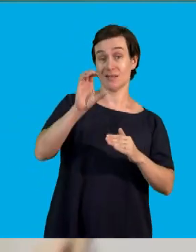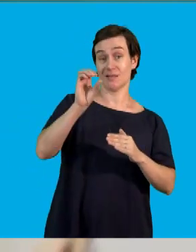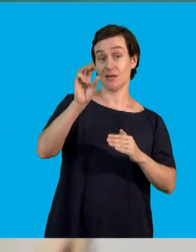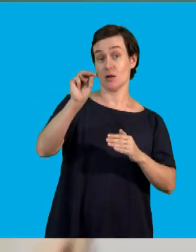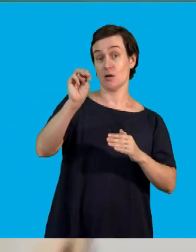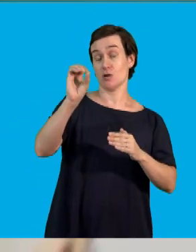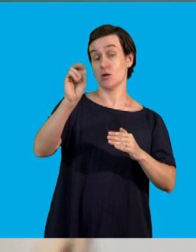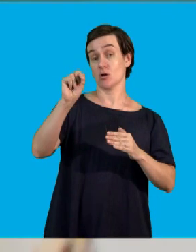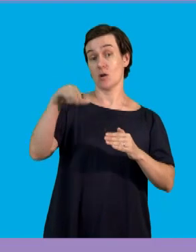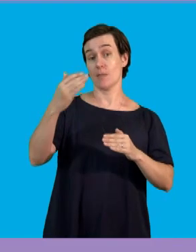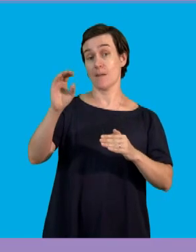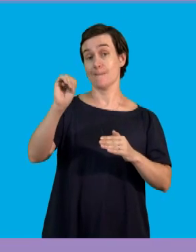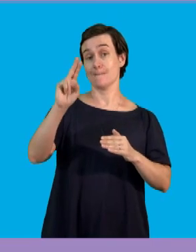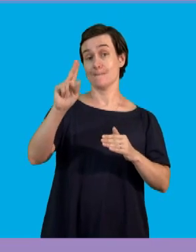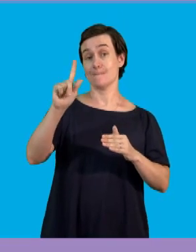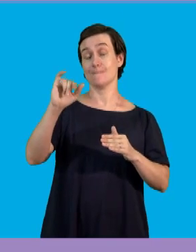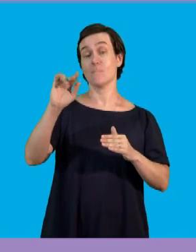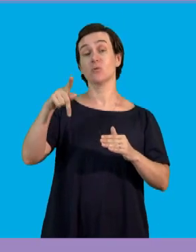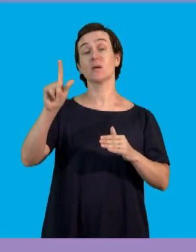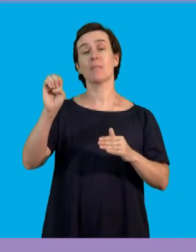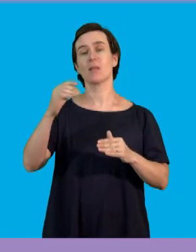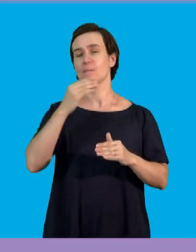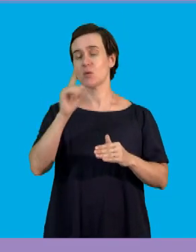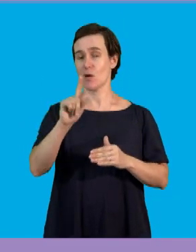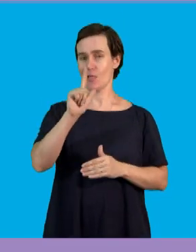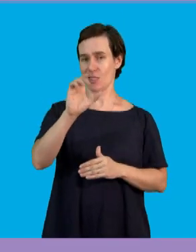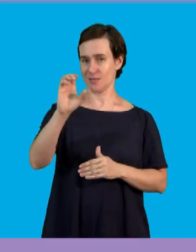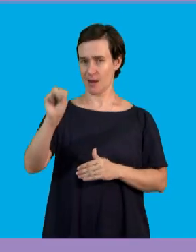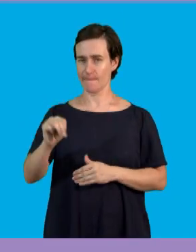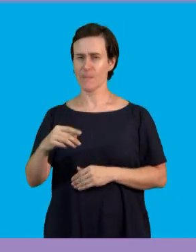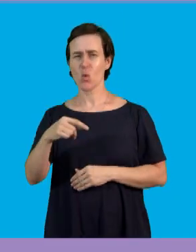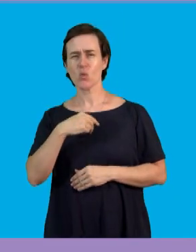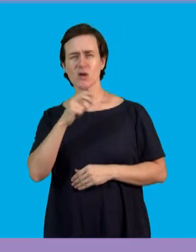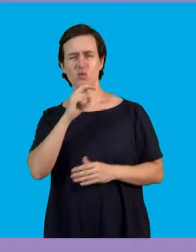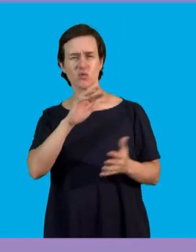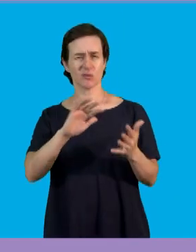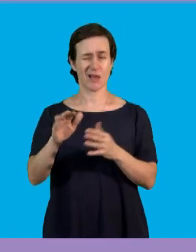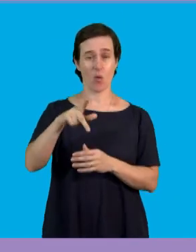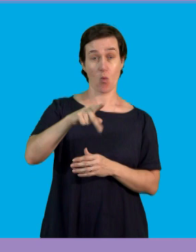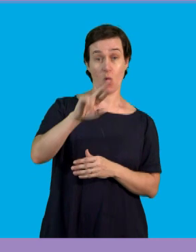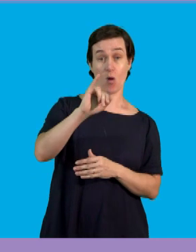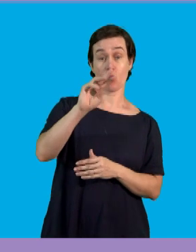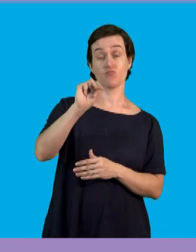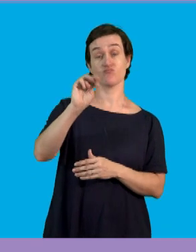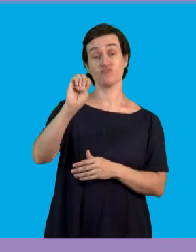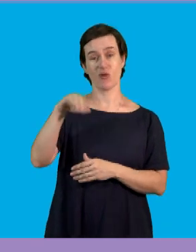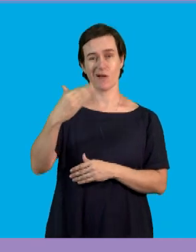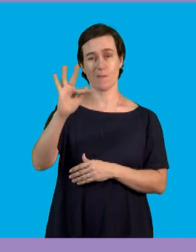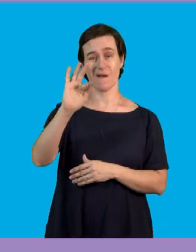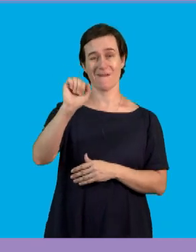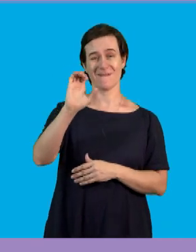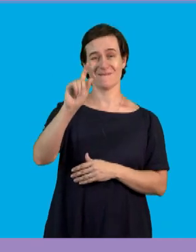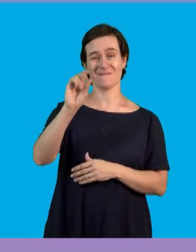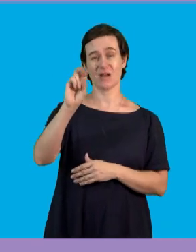multiple, that is the LCM, and we are going to find this using prime factorization.